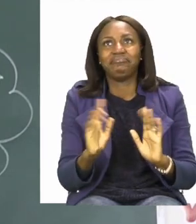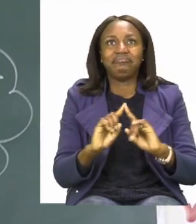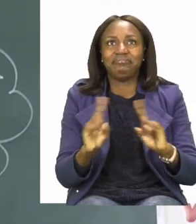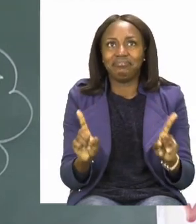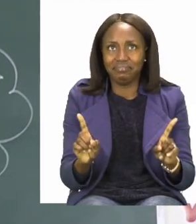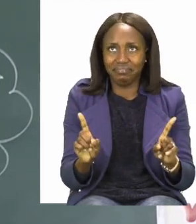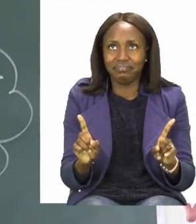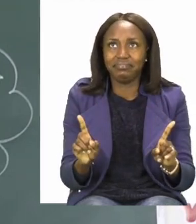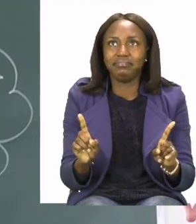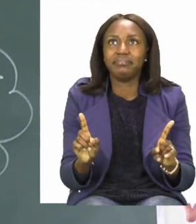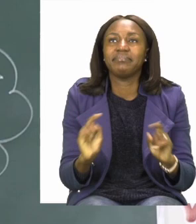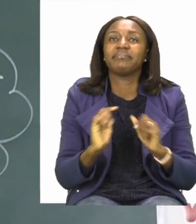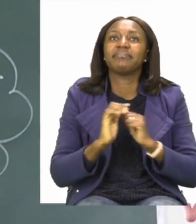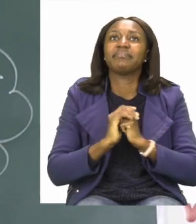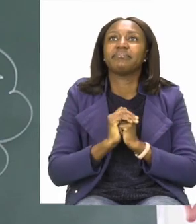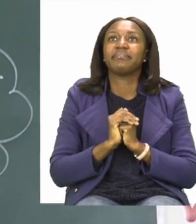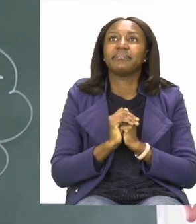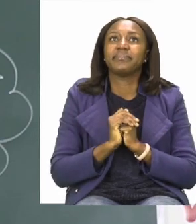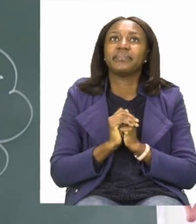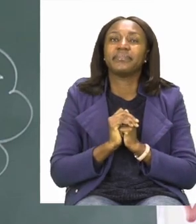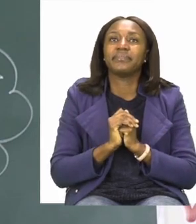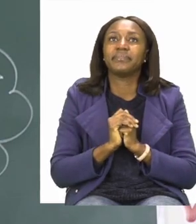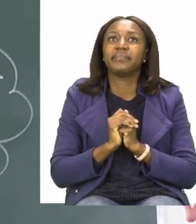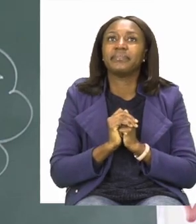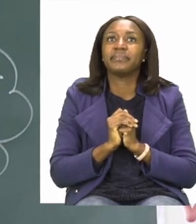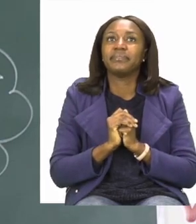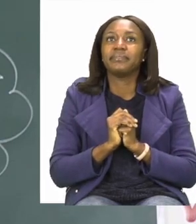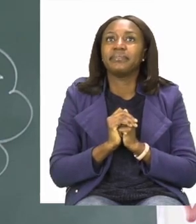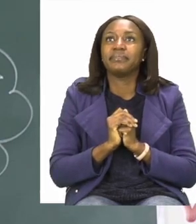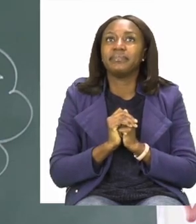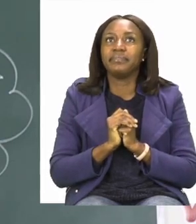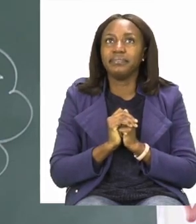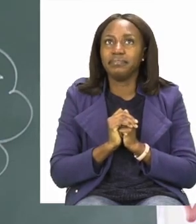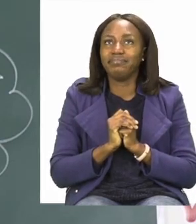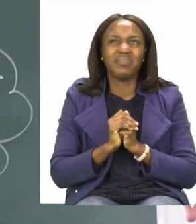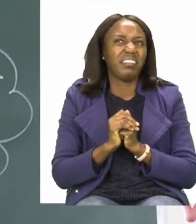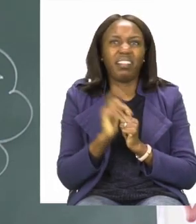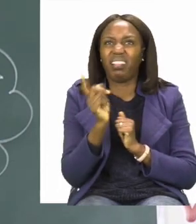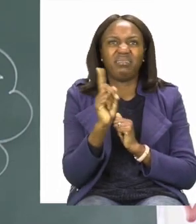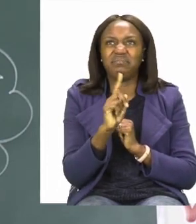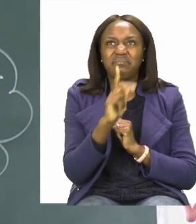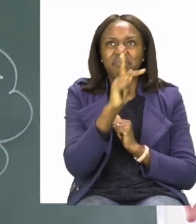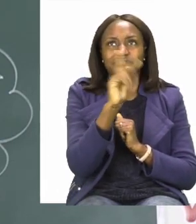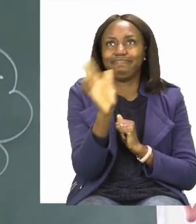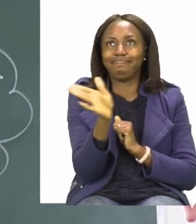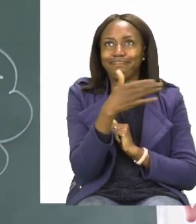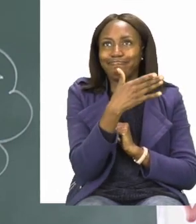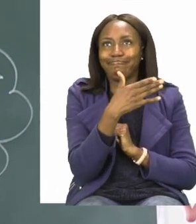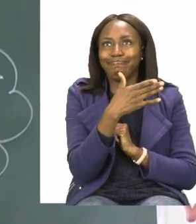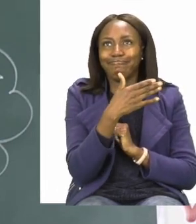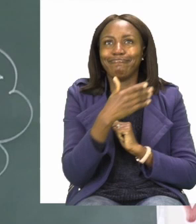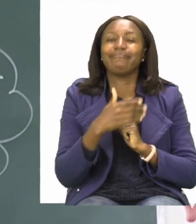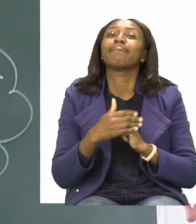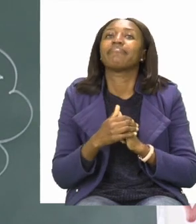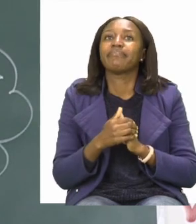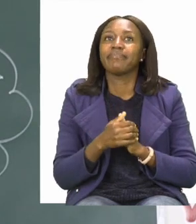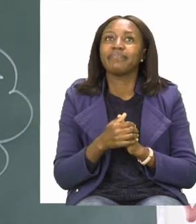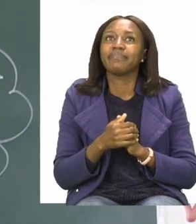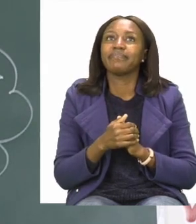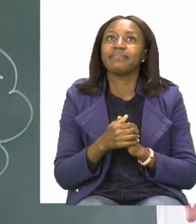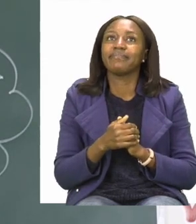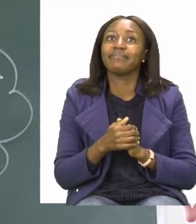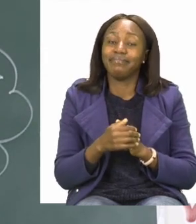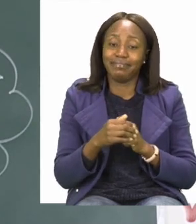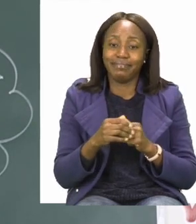That is how you spell key. So this one is not going to be used for the apple. Let's try